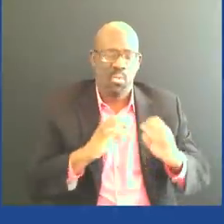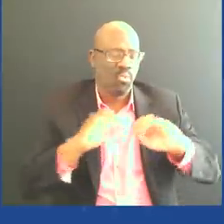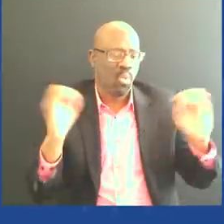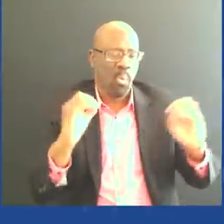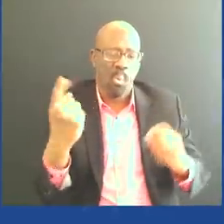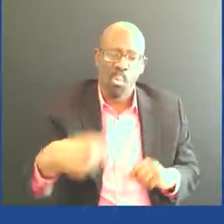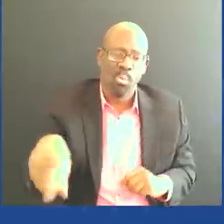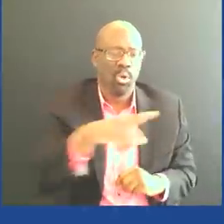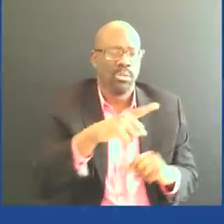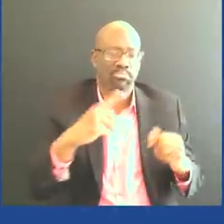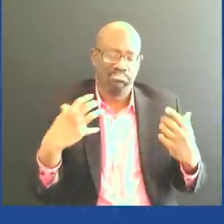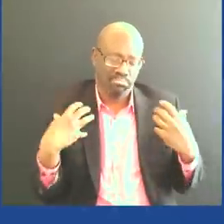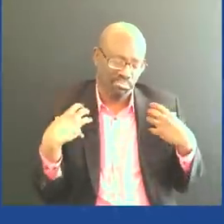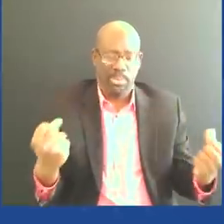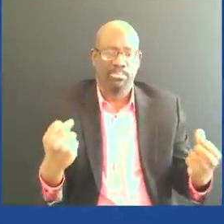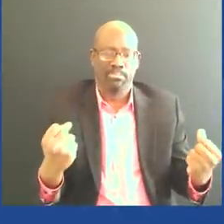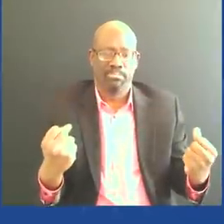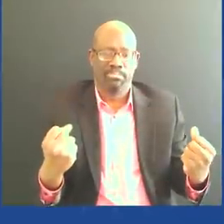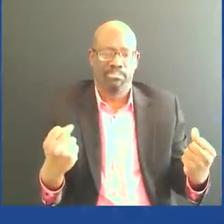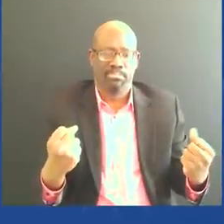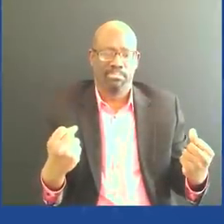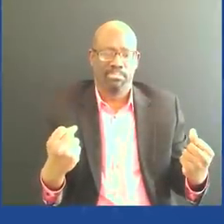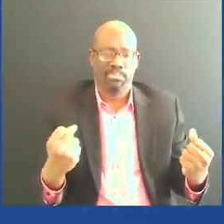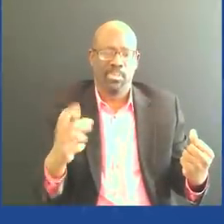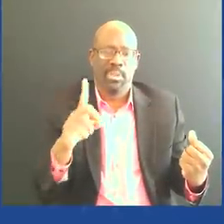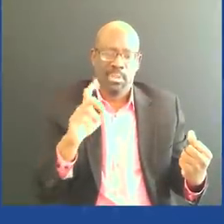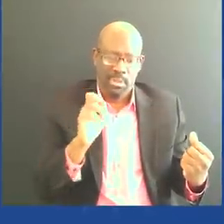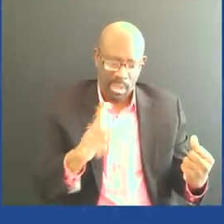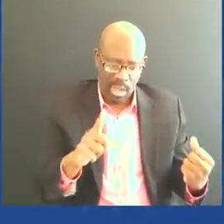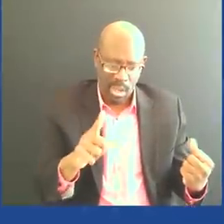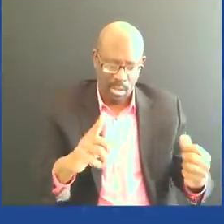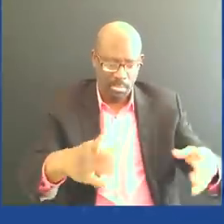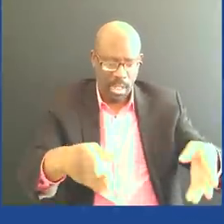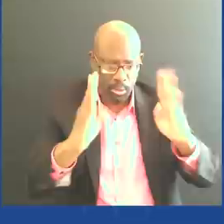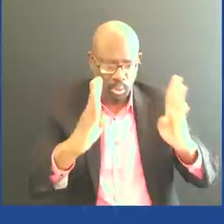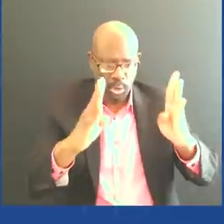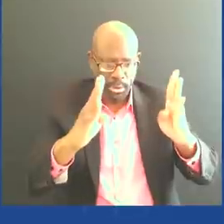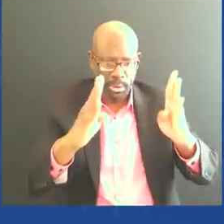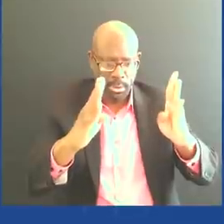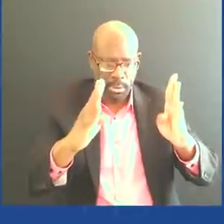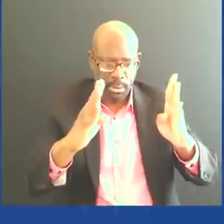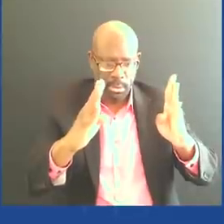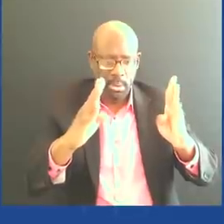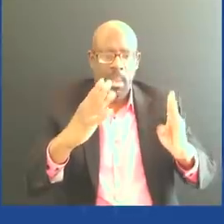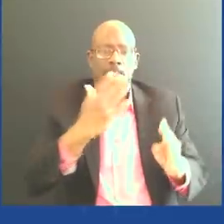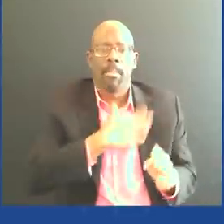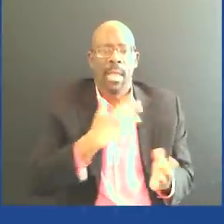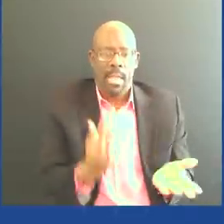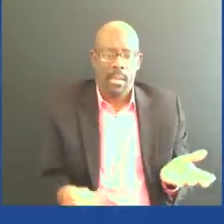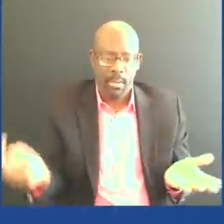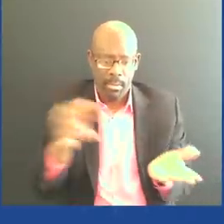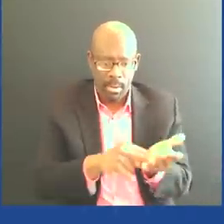Delaware, attention. Will guests please rise? Chaplain Black will deliver the benediction.